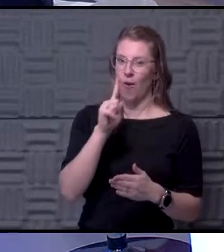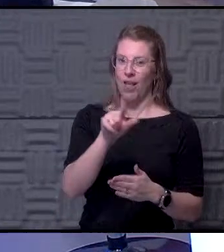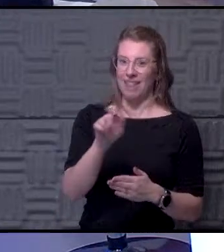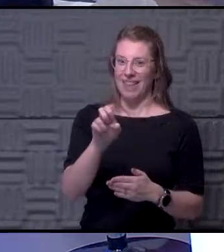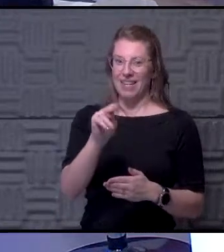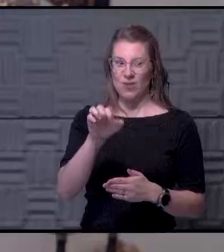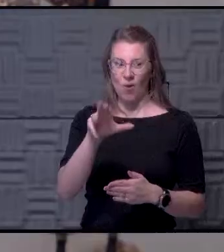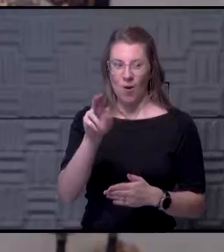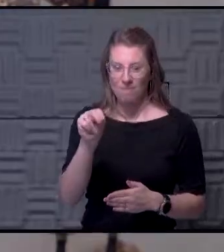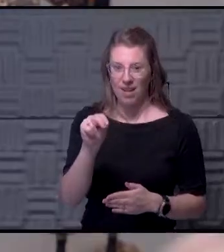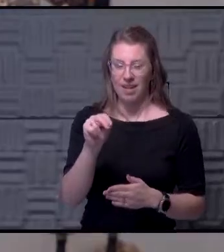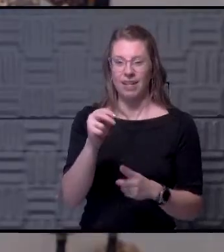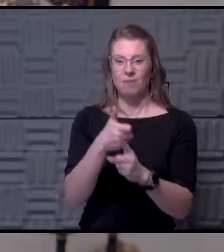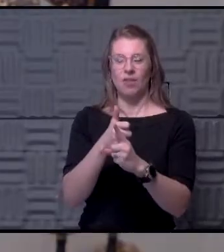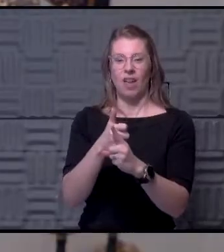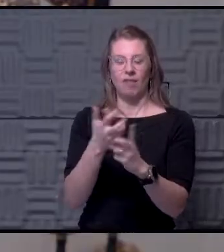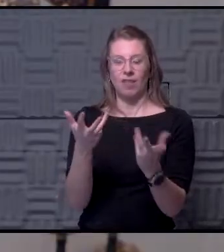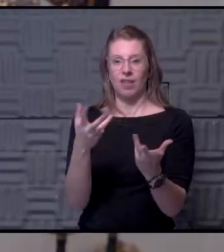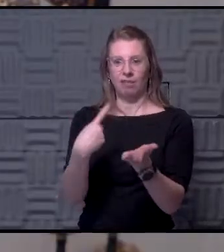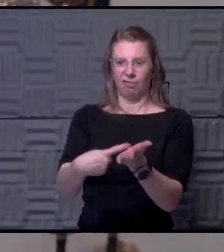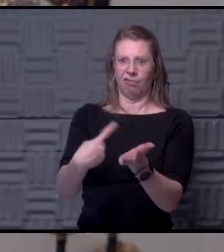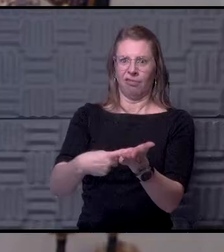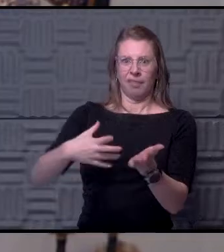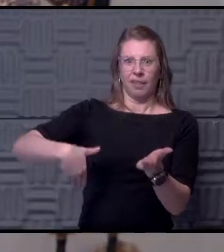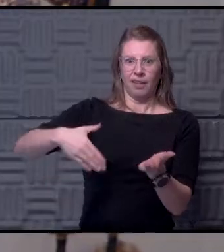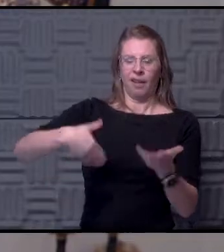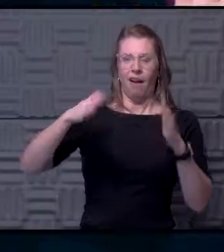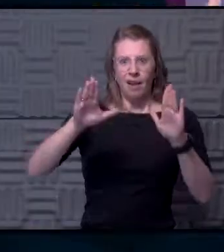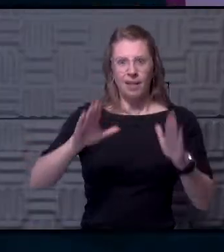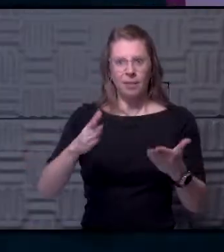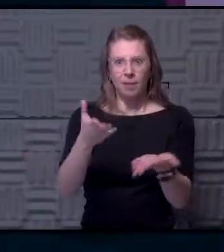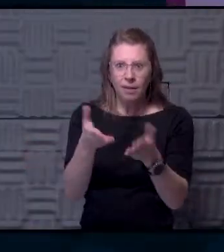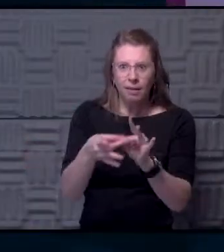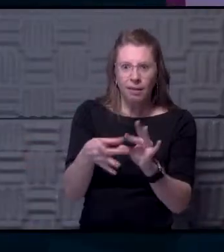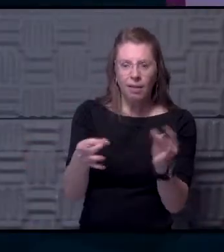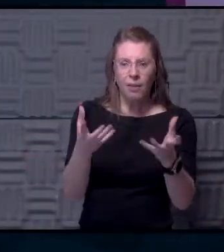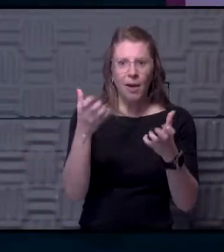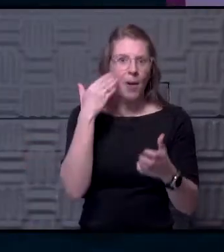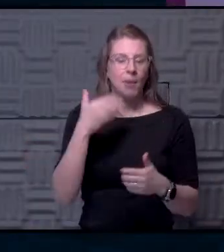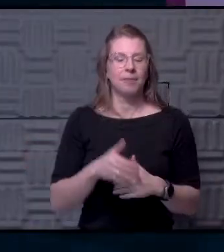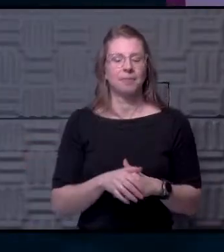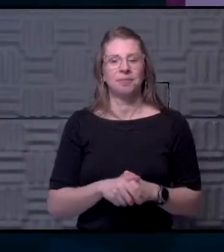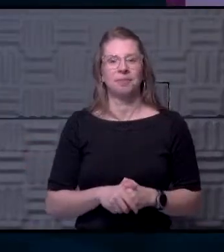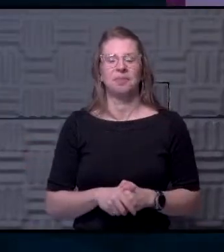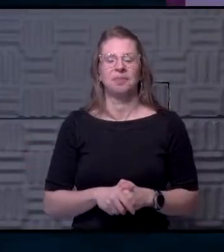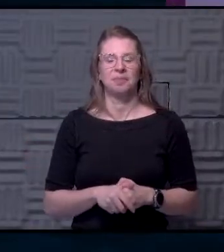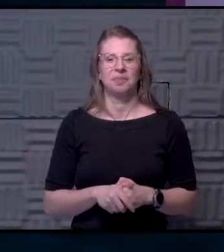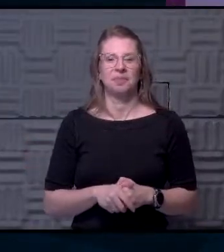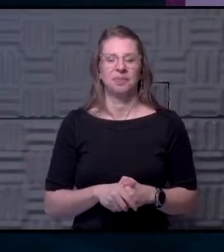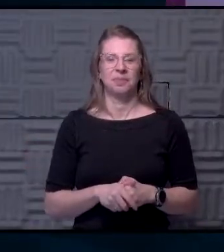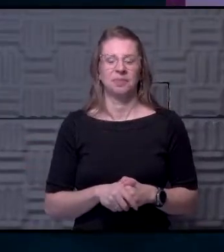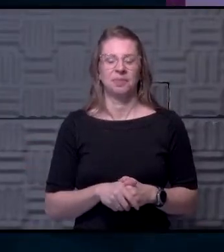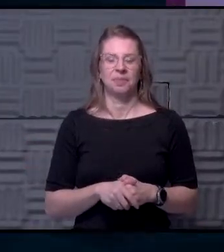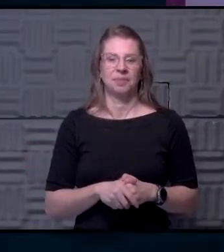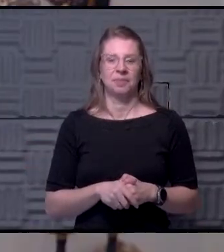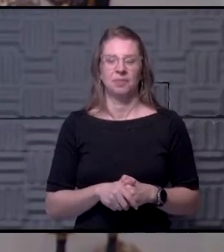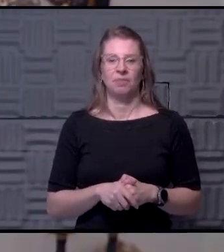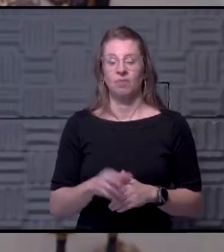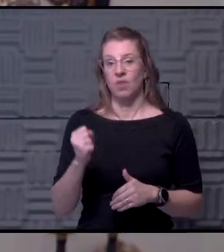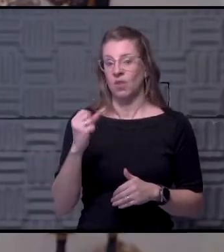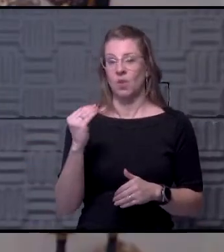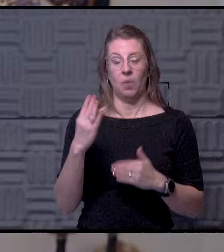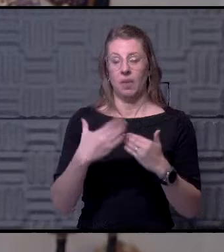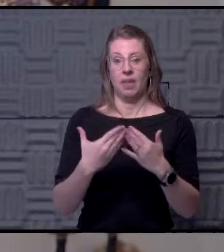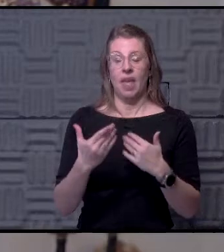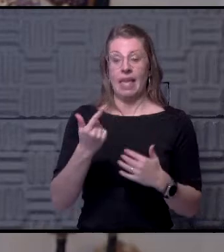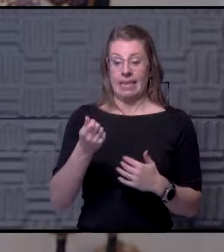talk about wastewater. He hasn't talked about it yet, so this is awesome. I want to hear what he's got to say. He loves dealing with wastewater. And so